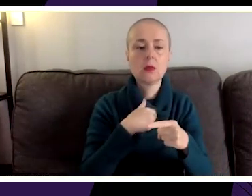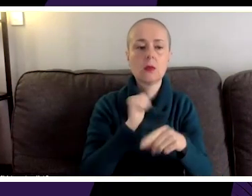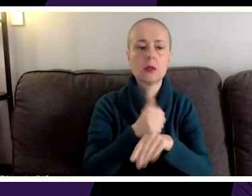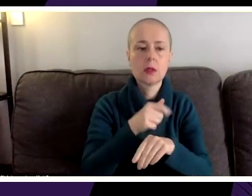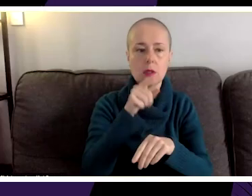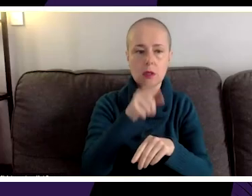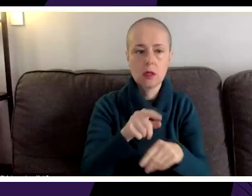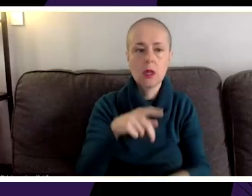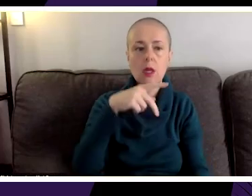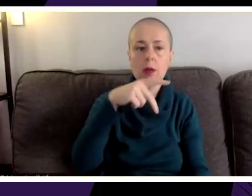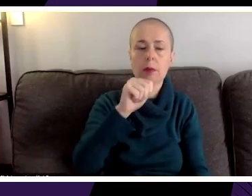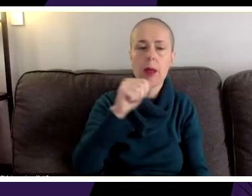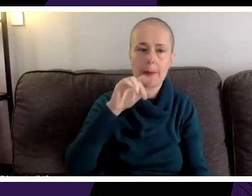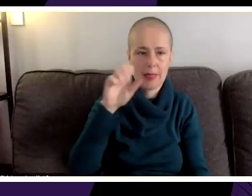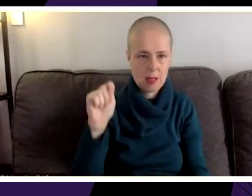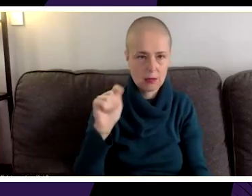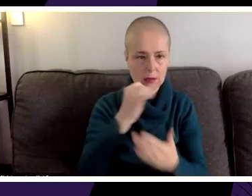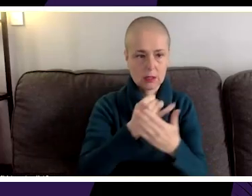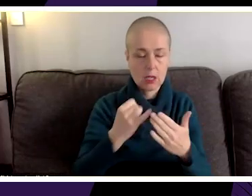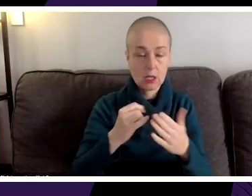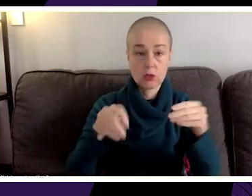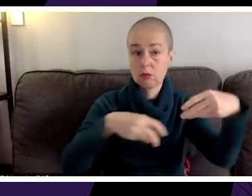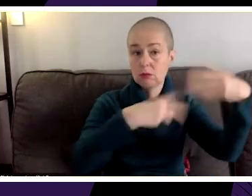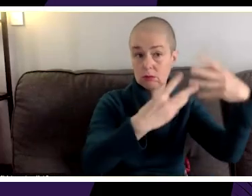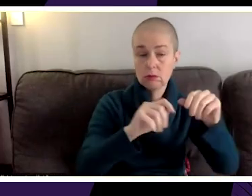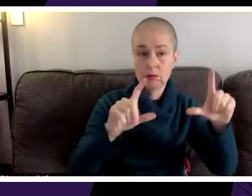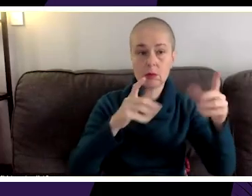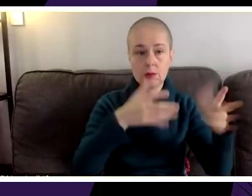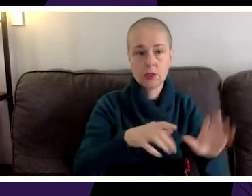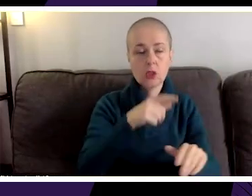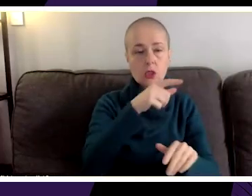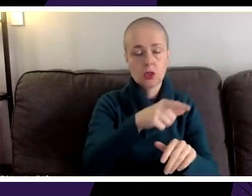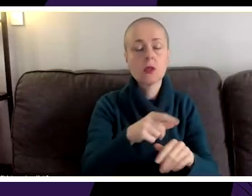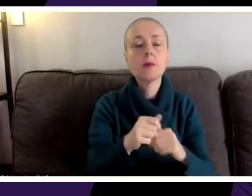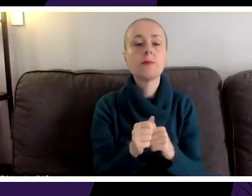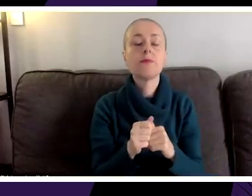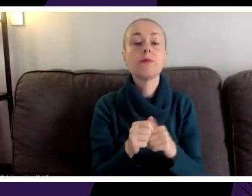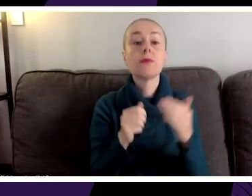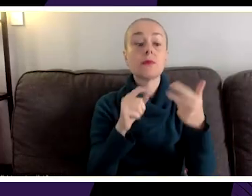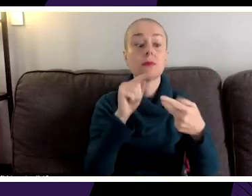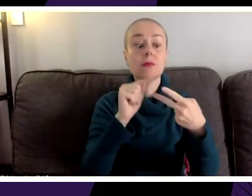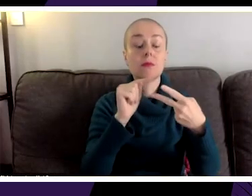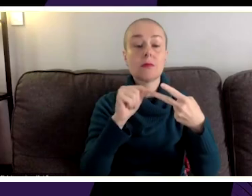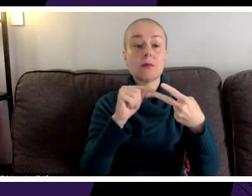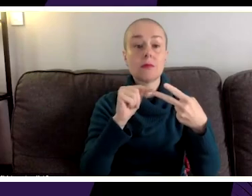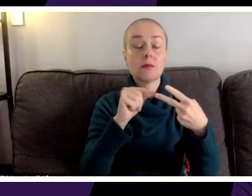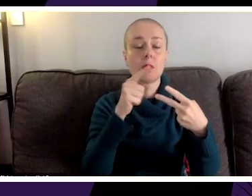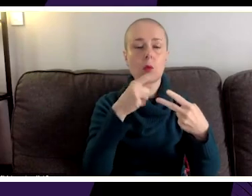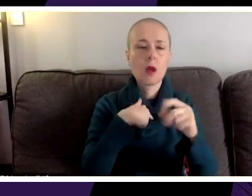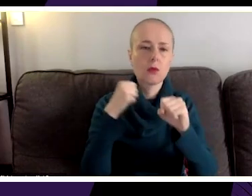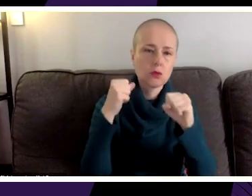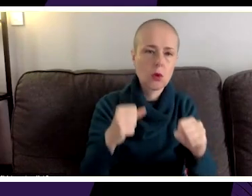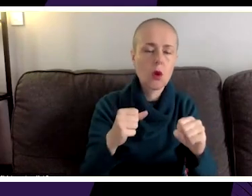p-applet.runSketch, which is a function to run sketch in the p-applet threading. Secondly, we had a robust differentiating